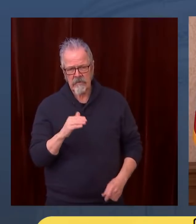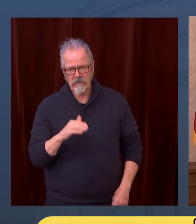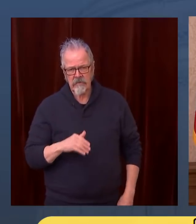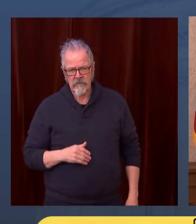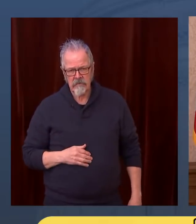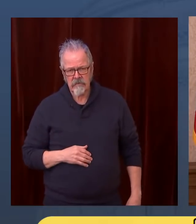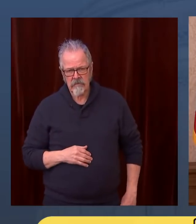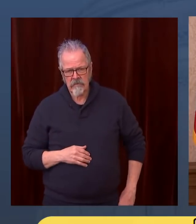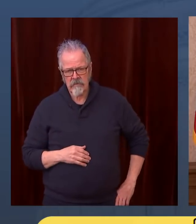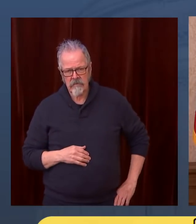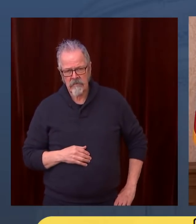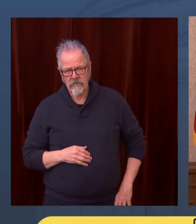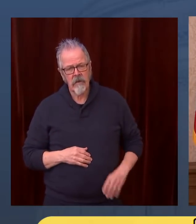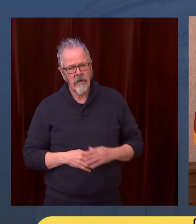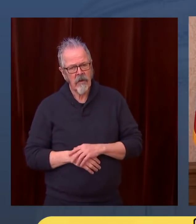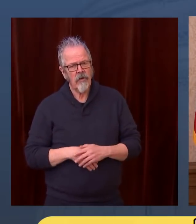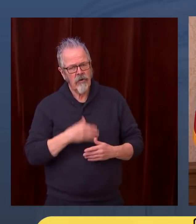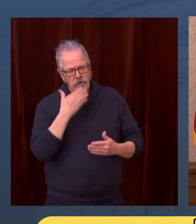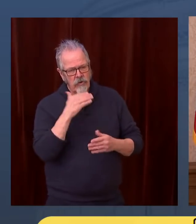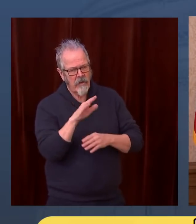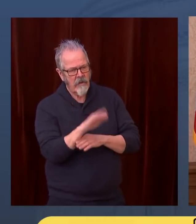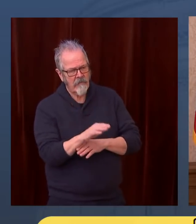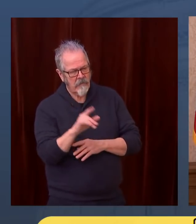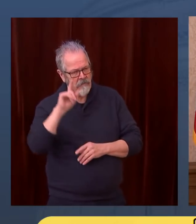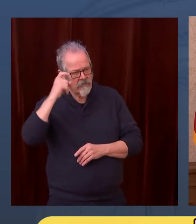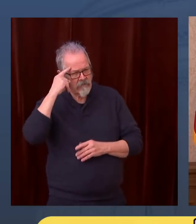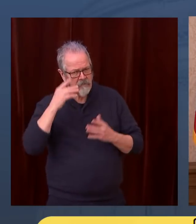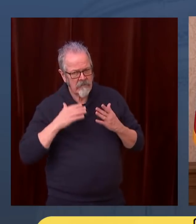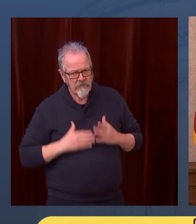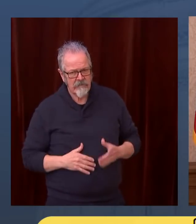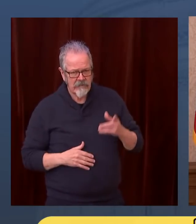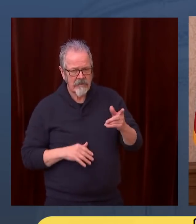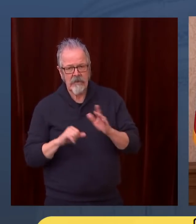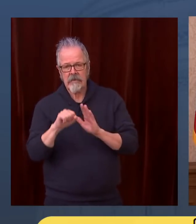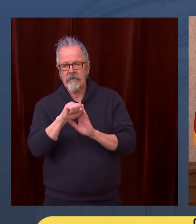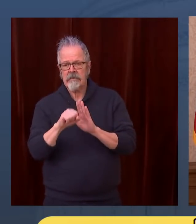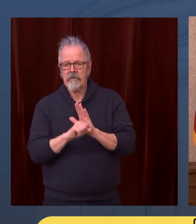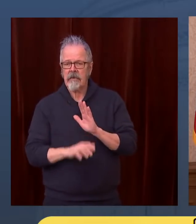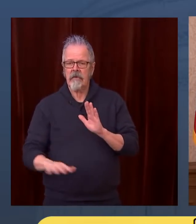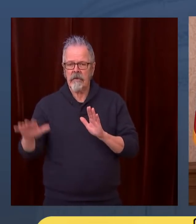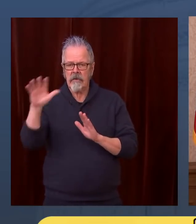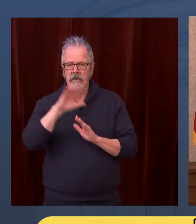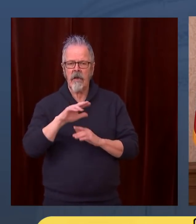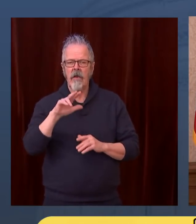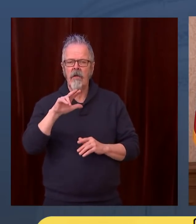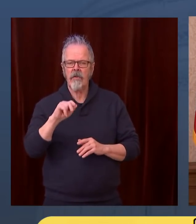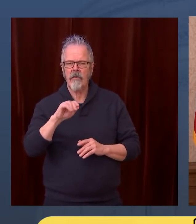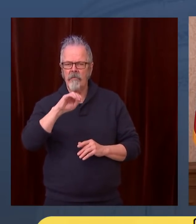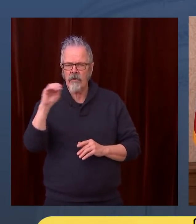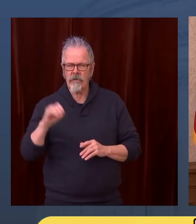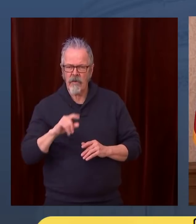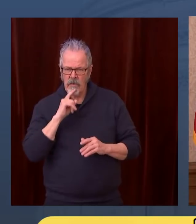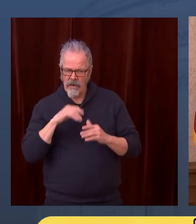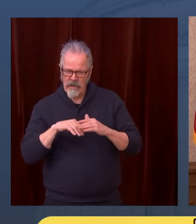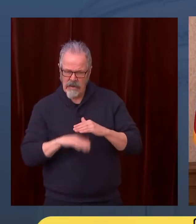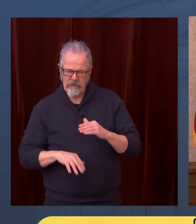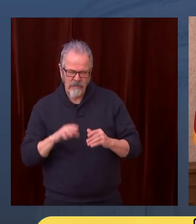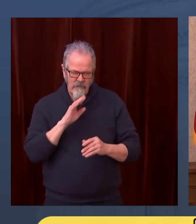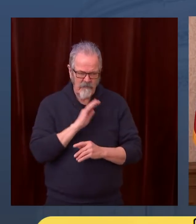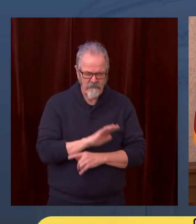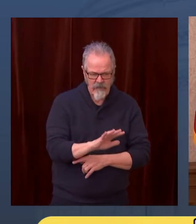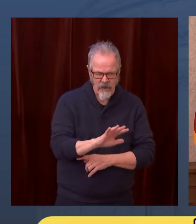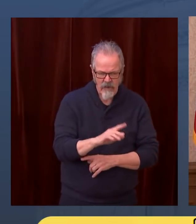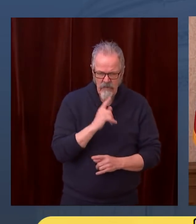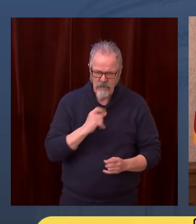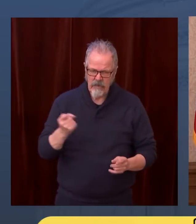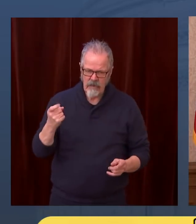Afternoon, Governor. Statewide, less than 30% of kids 5 to 11 are fully vaccinated, and many have younger siblings who are not